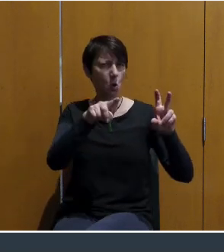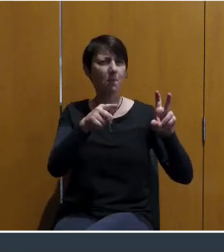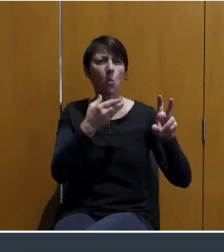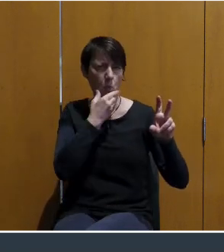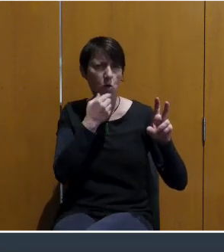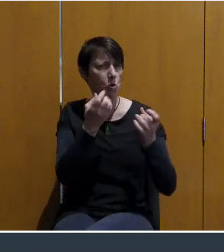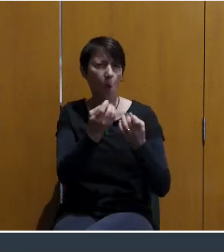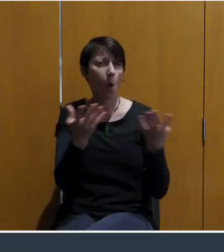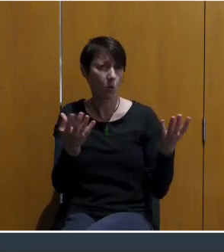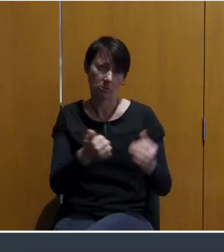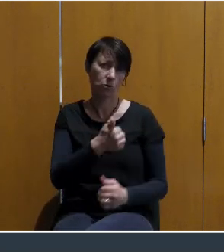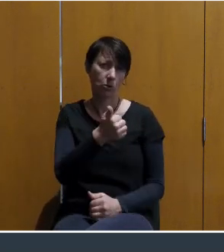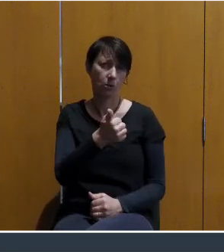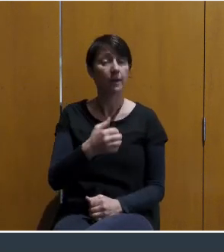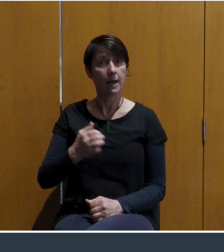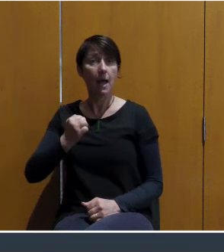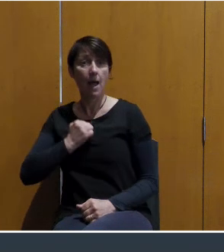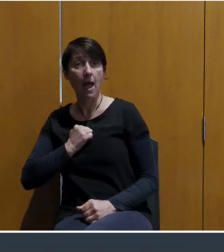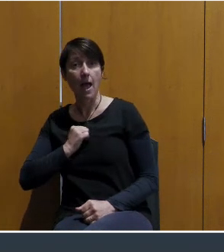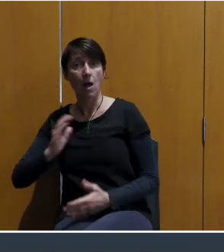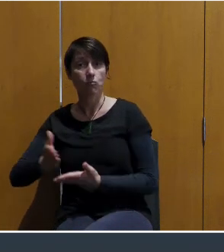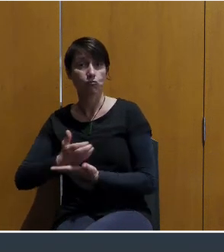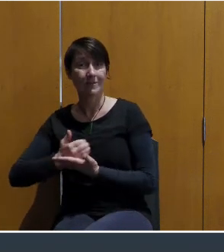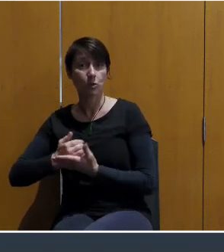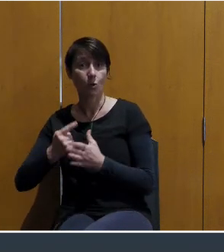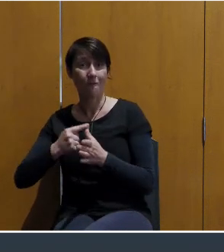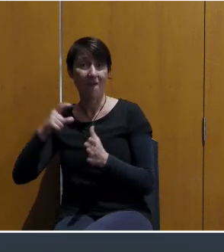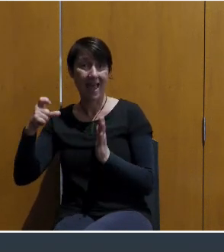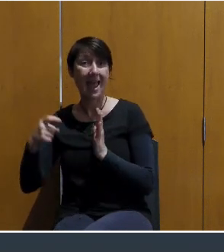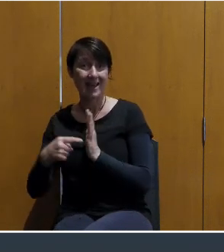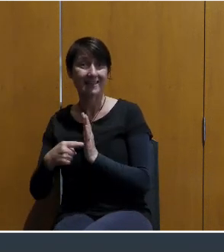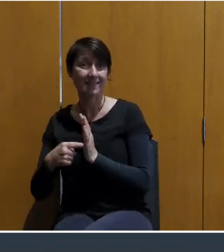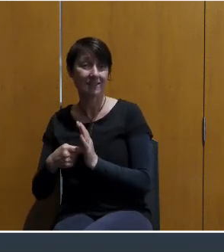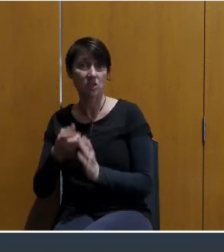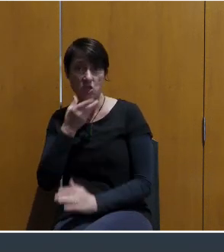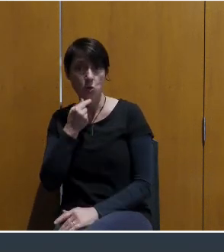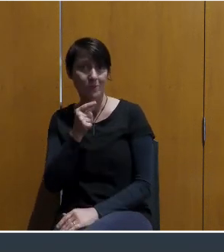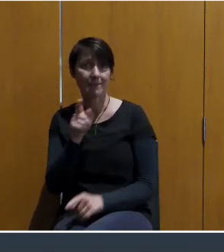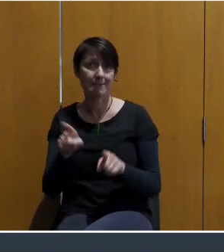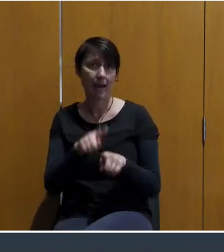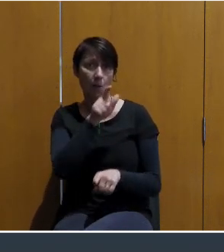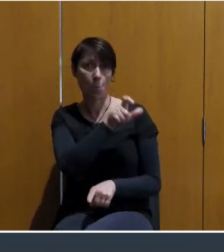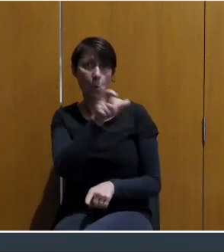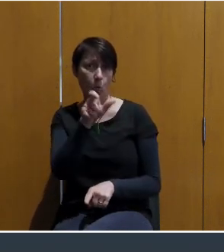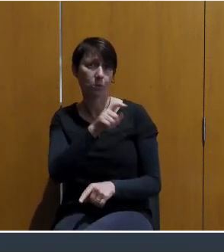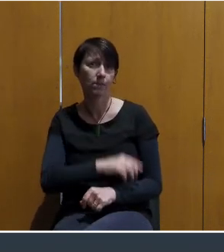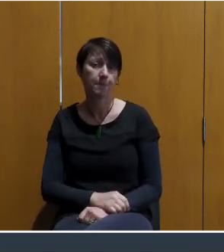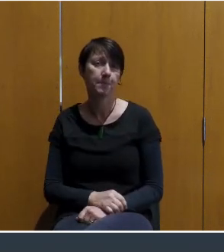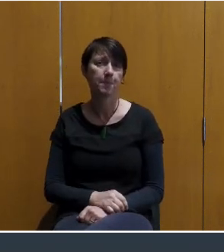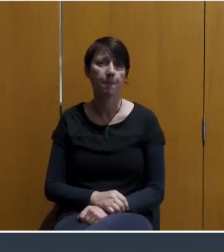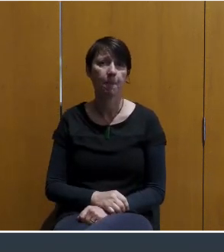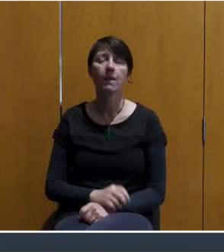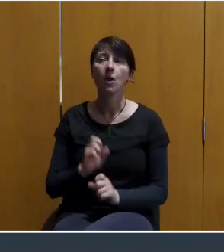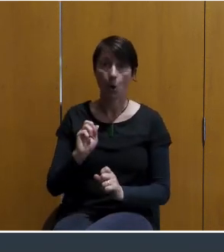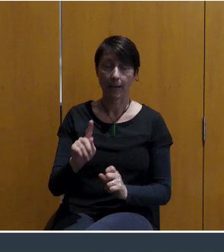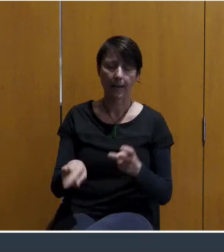our Reserves Act, or I think it's in the Reserves Act around protecting wildlife. Yeah. Cool, that's cool. And the other thing